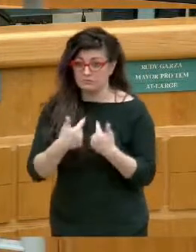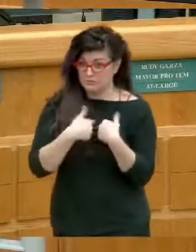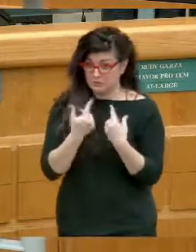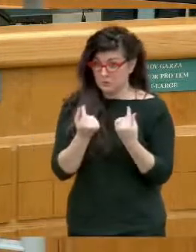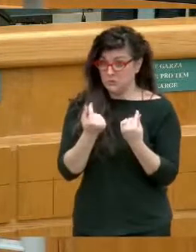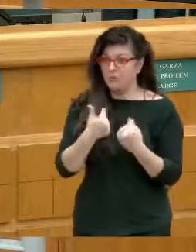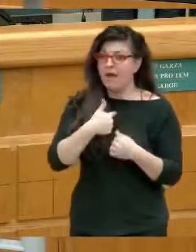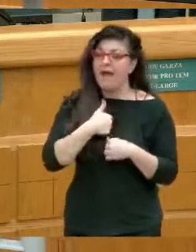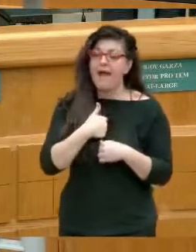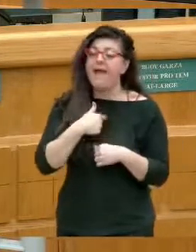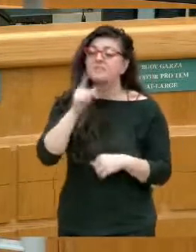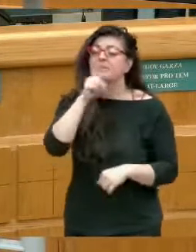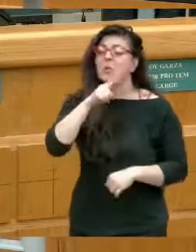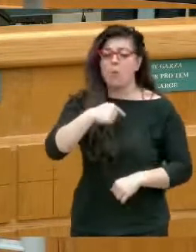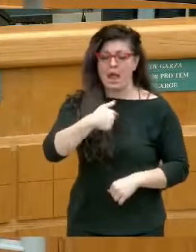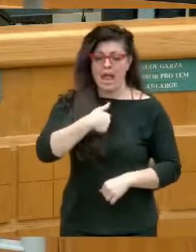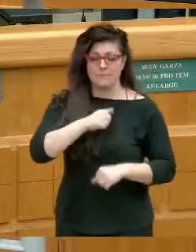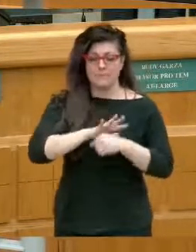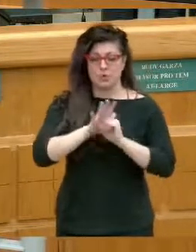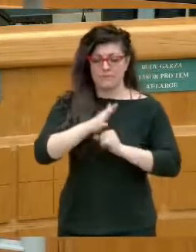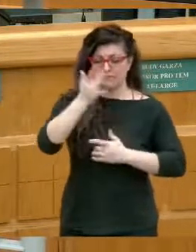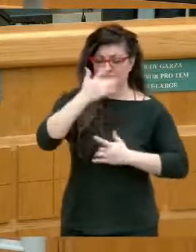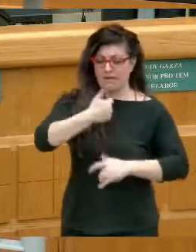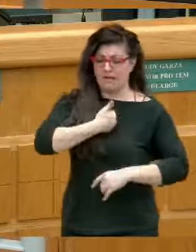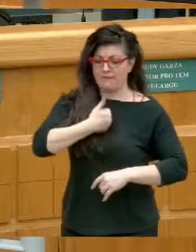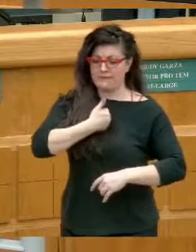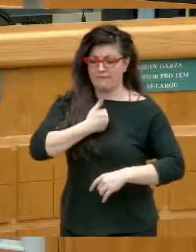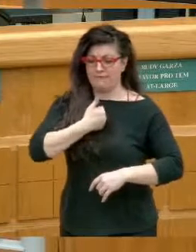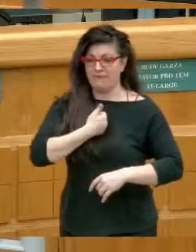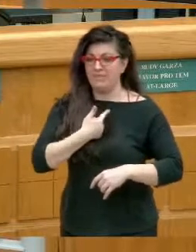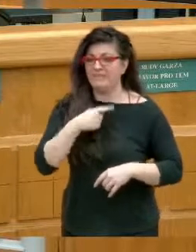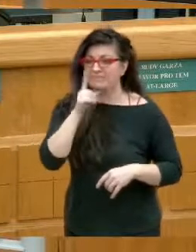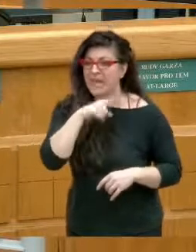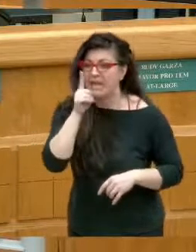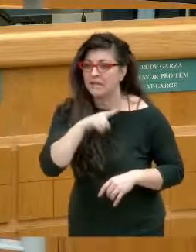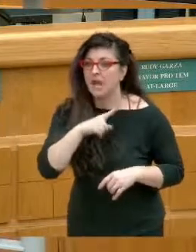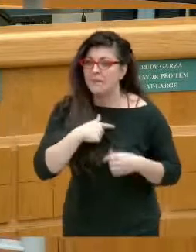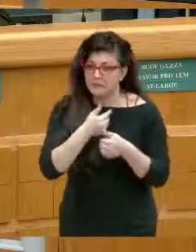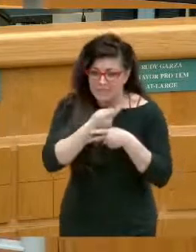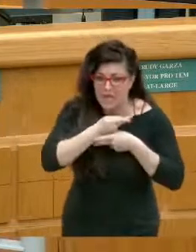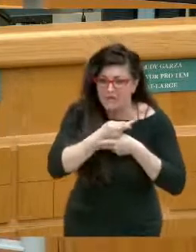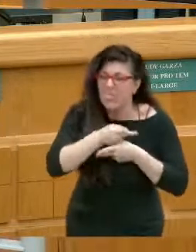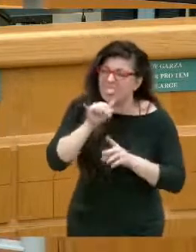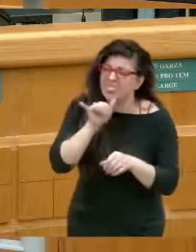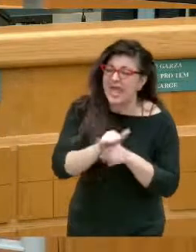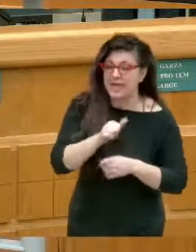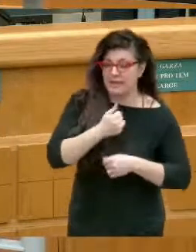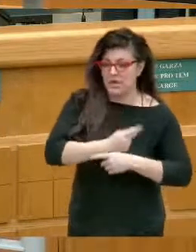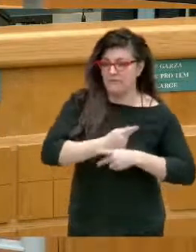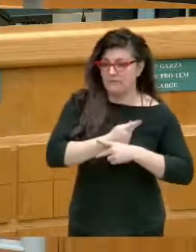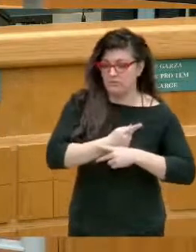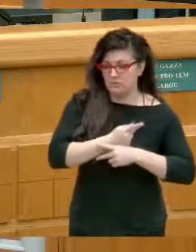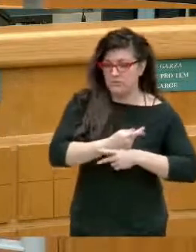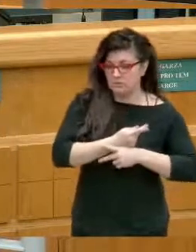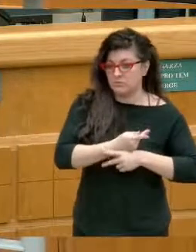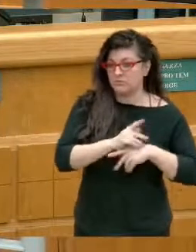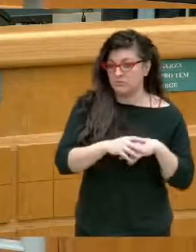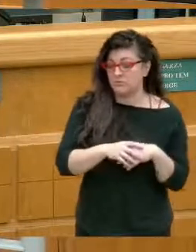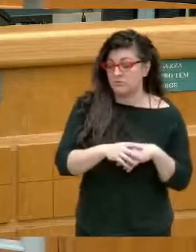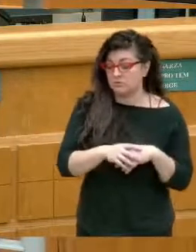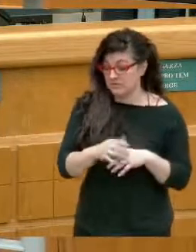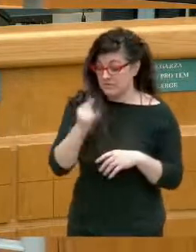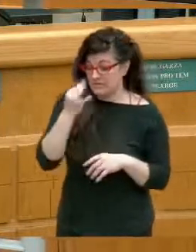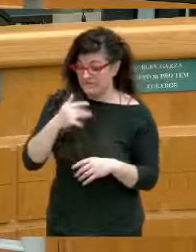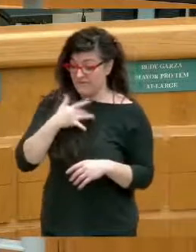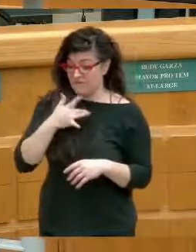like I have it, and I don't want to infect anybody else, and I don't want to get infected either. And then self-isolate when